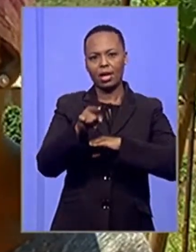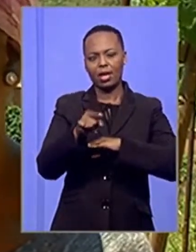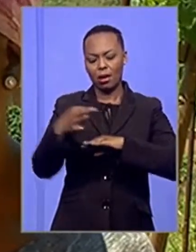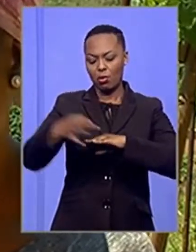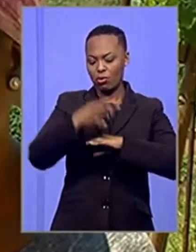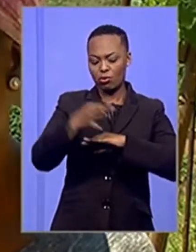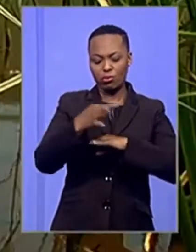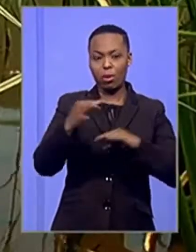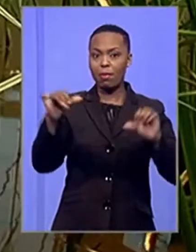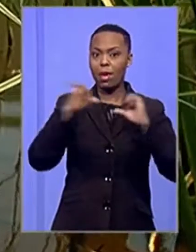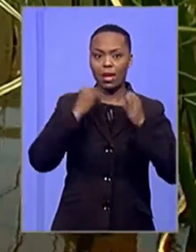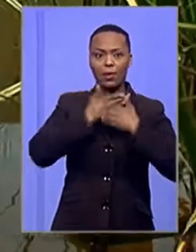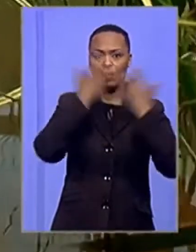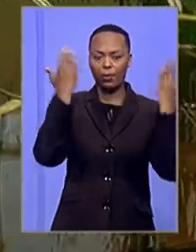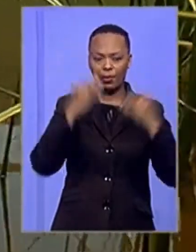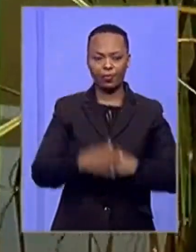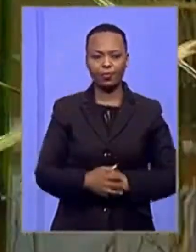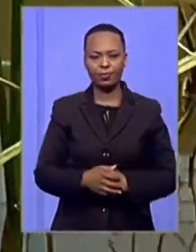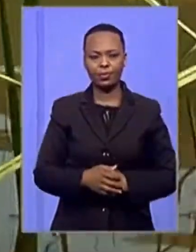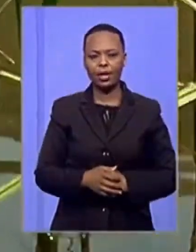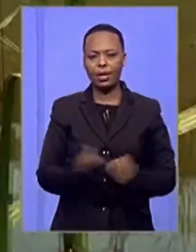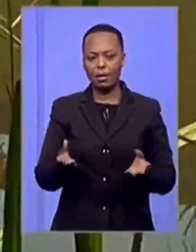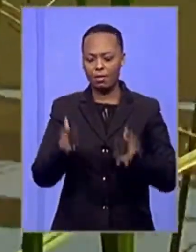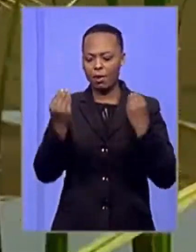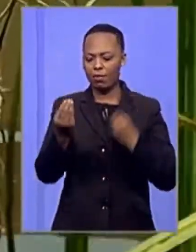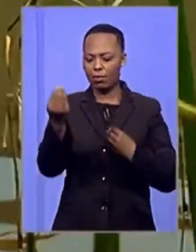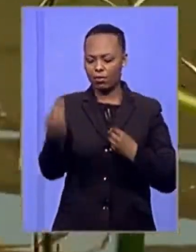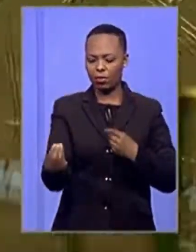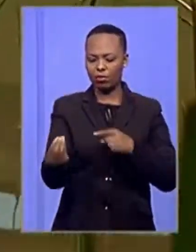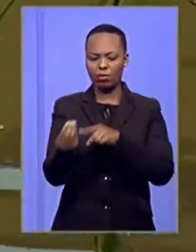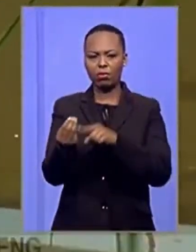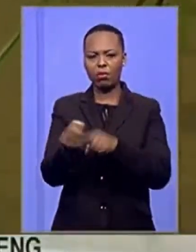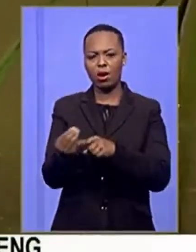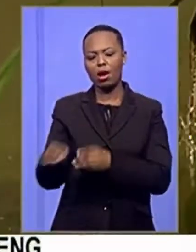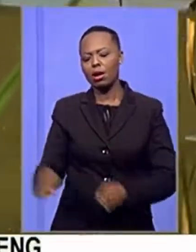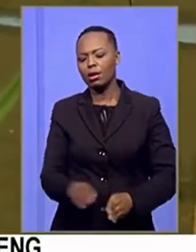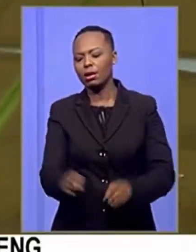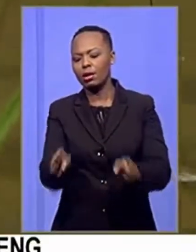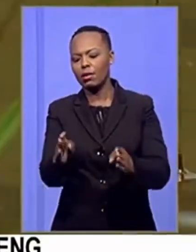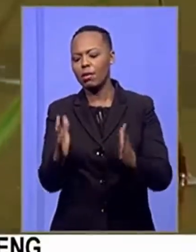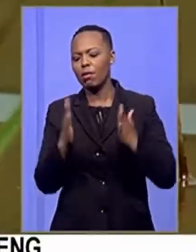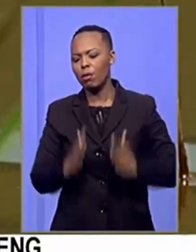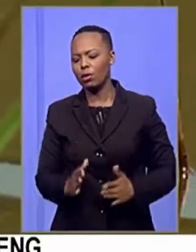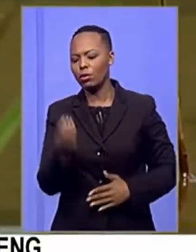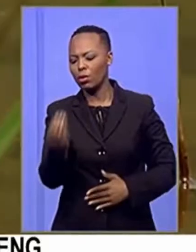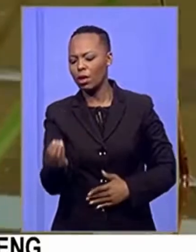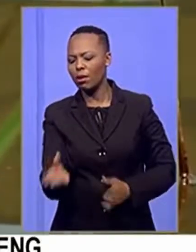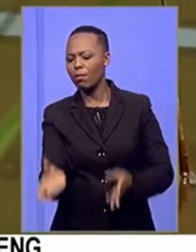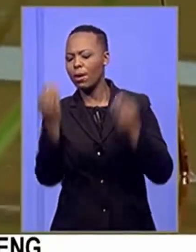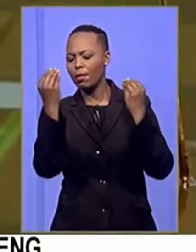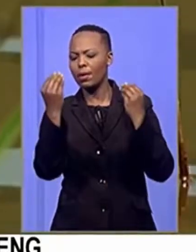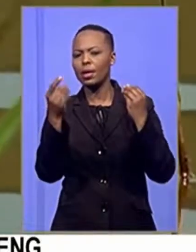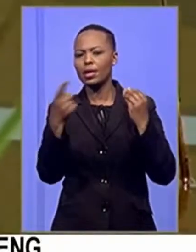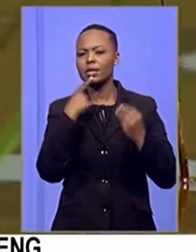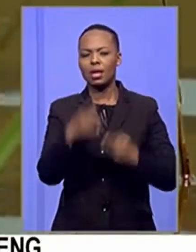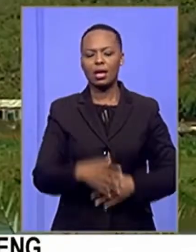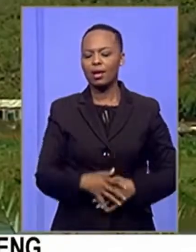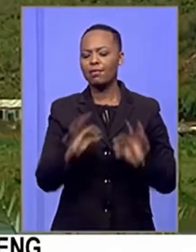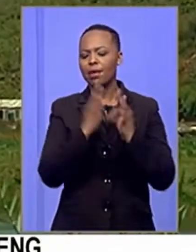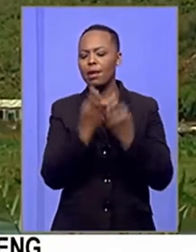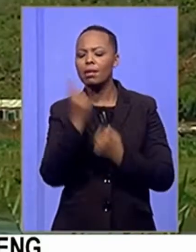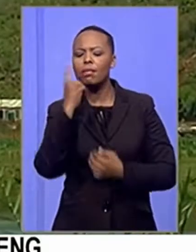never came back. Ka morao fumanwa ha setopo sa ngwana letamong la Mutshedzi, ba molao ba ikopantse le ba lelapa hore ho tle o etswe diteko